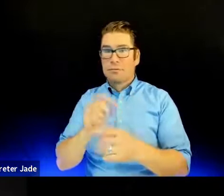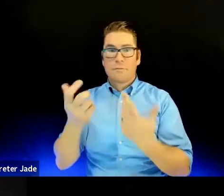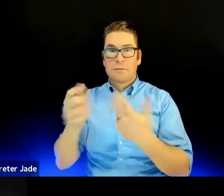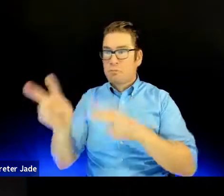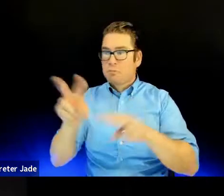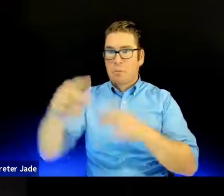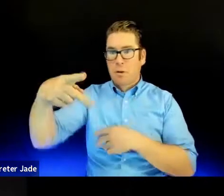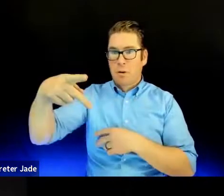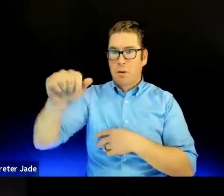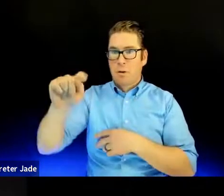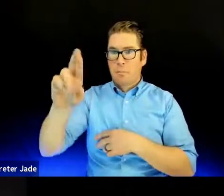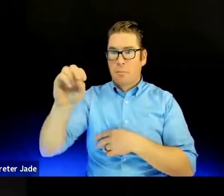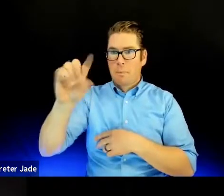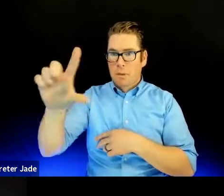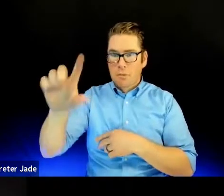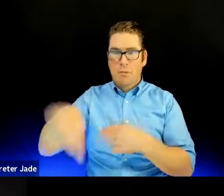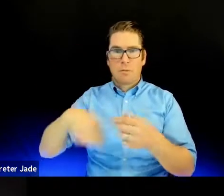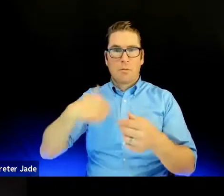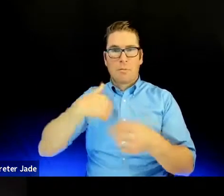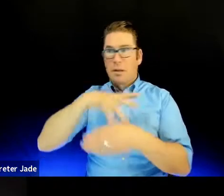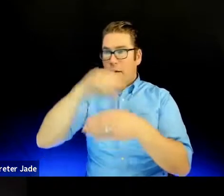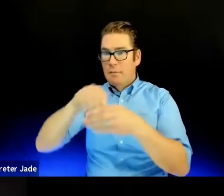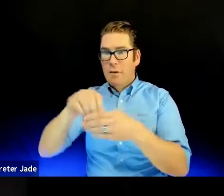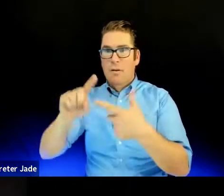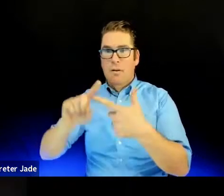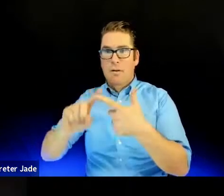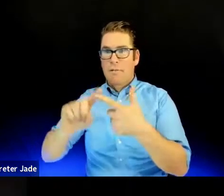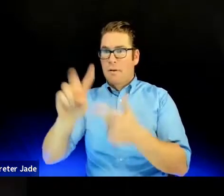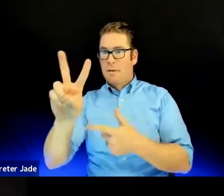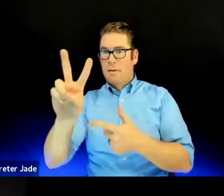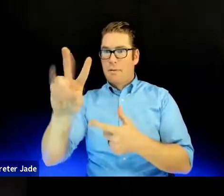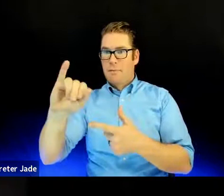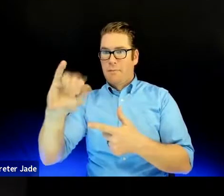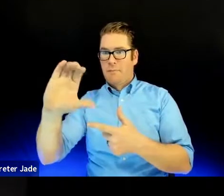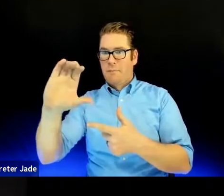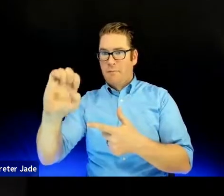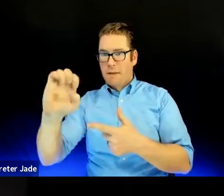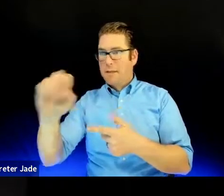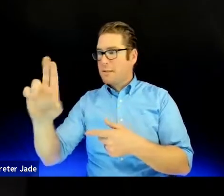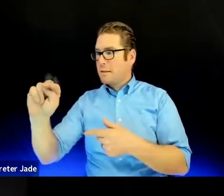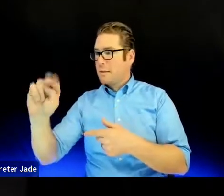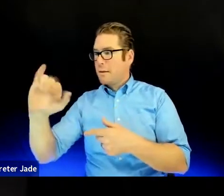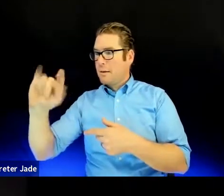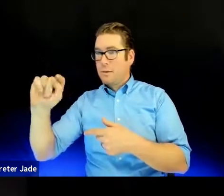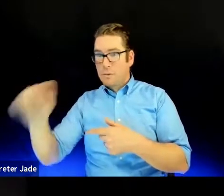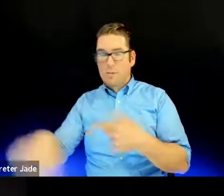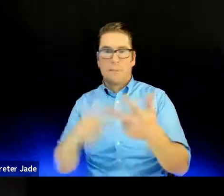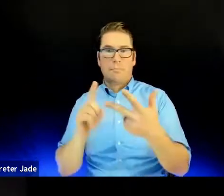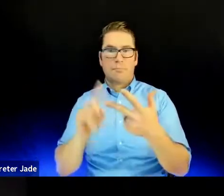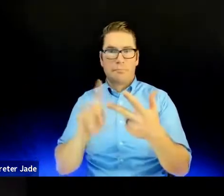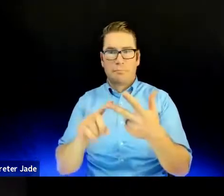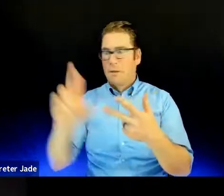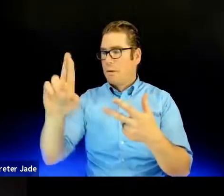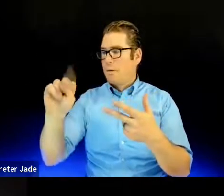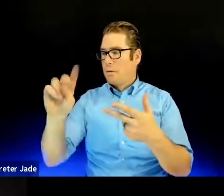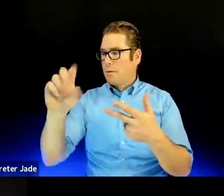unit. I worked undercover a lot, about 8-9 years undercover. Then worked homicide,